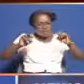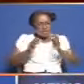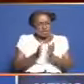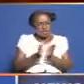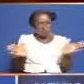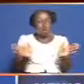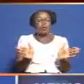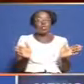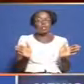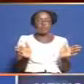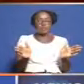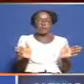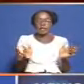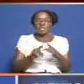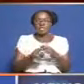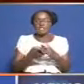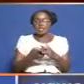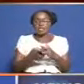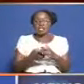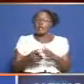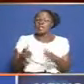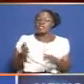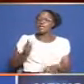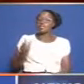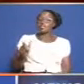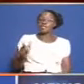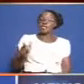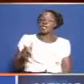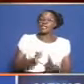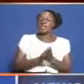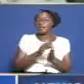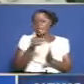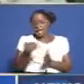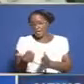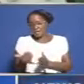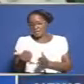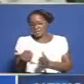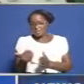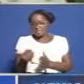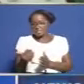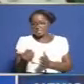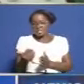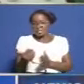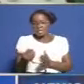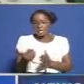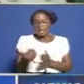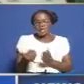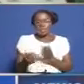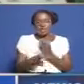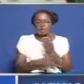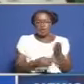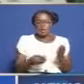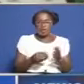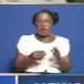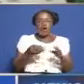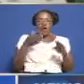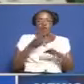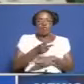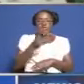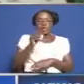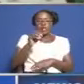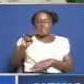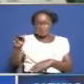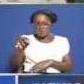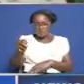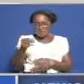matter. Grace Nyamohanga and her alleged accomplices have so far swindled job seekers of over 200 million shillings